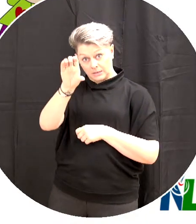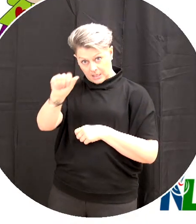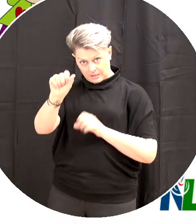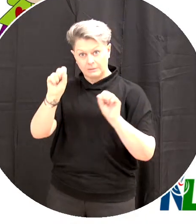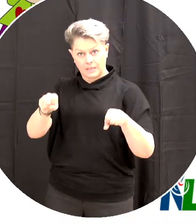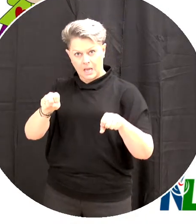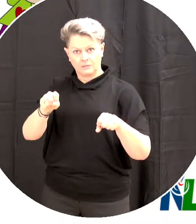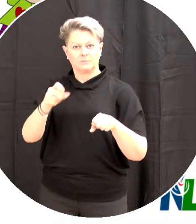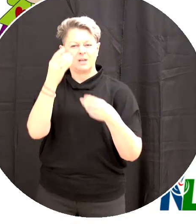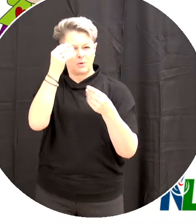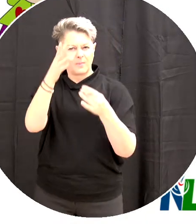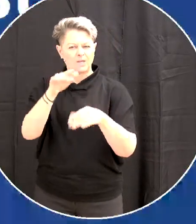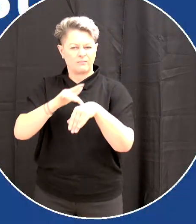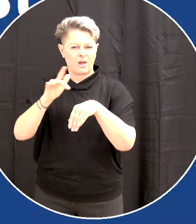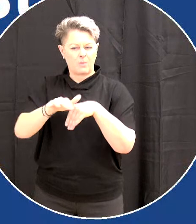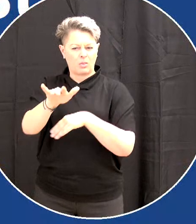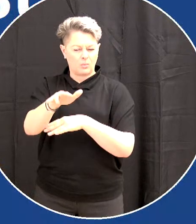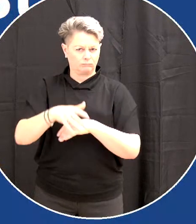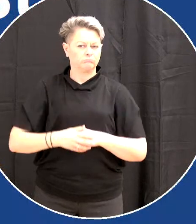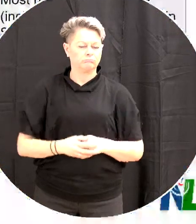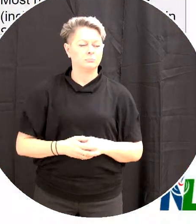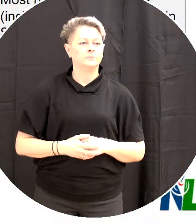www.nlasc.ca.